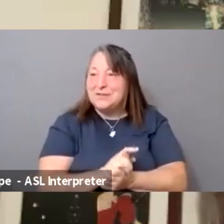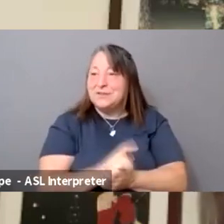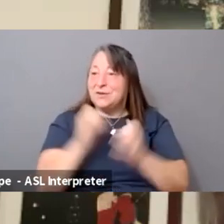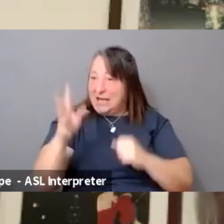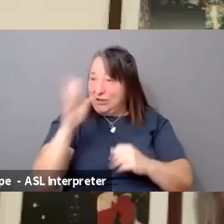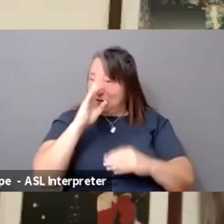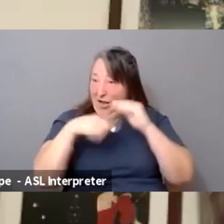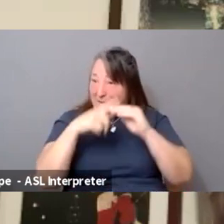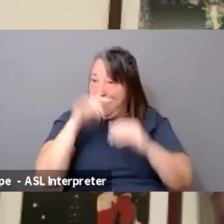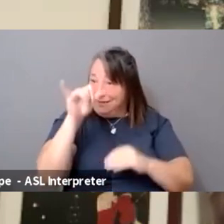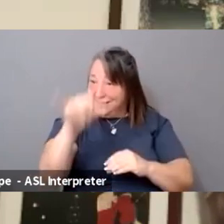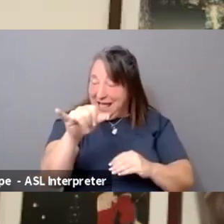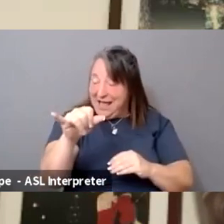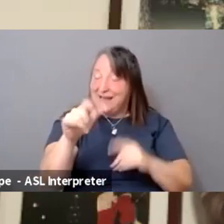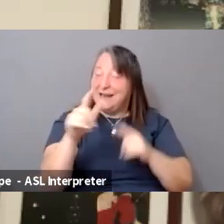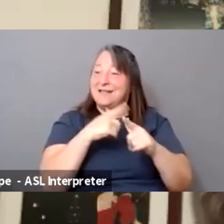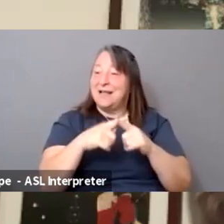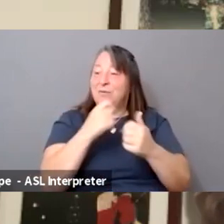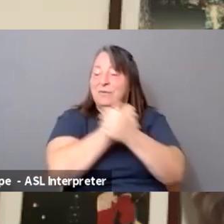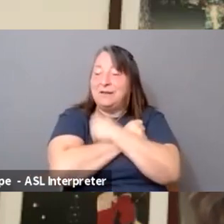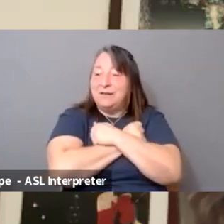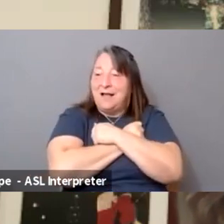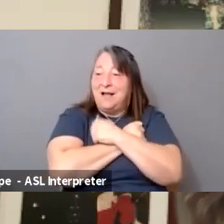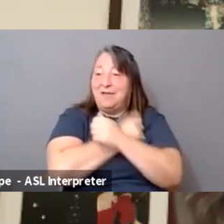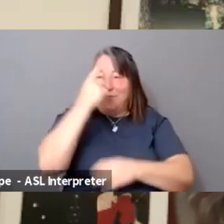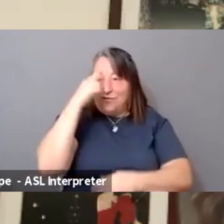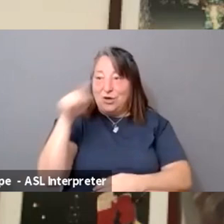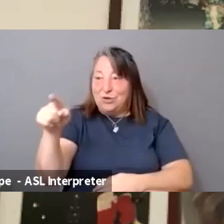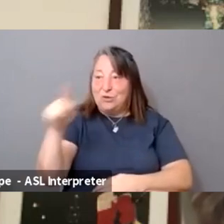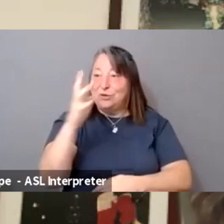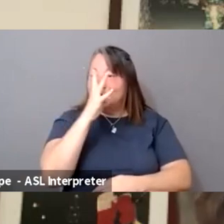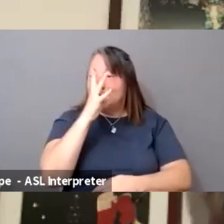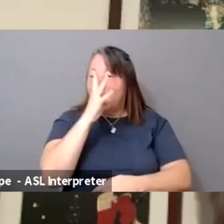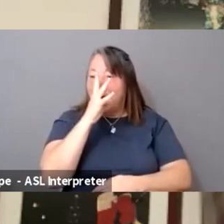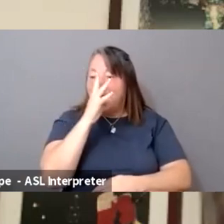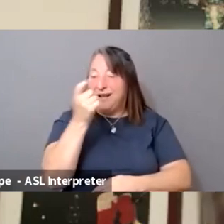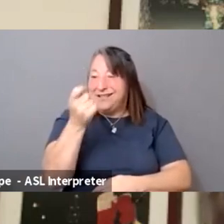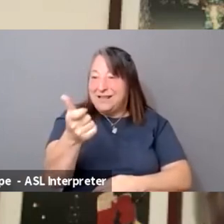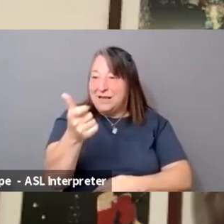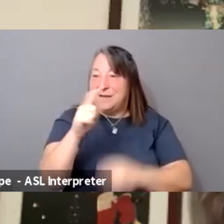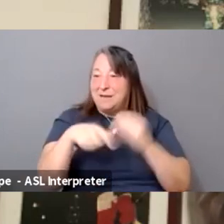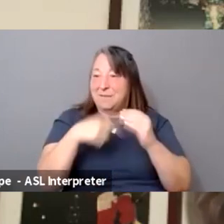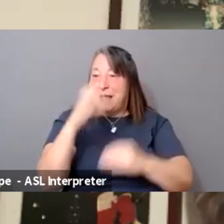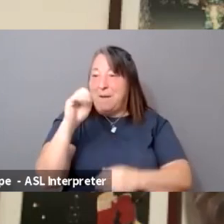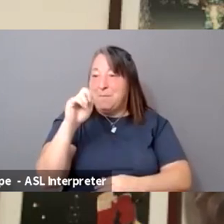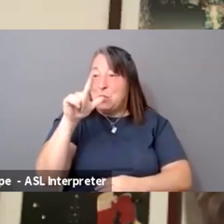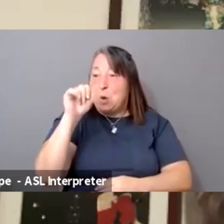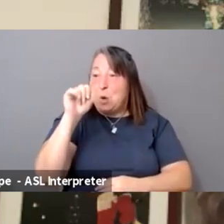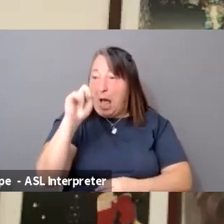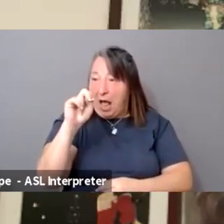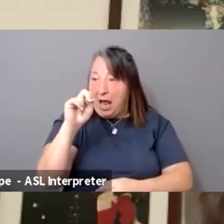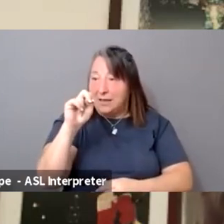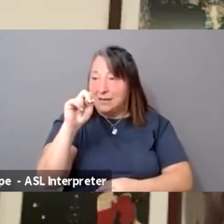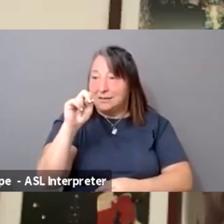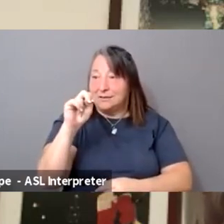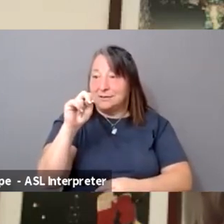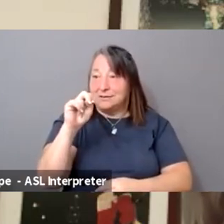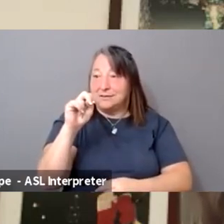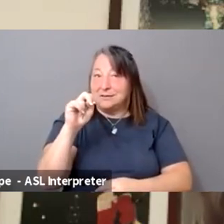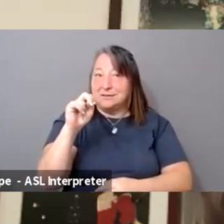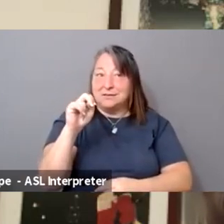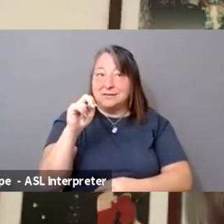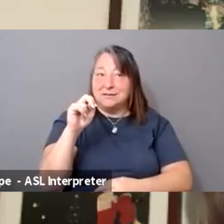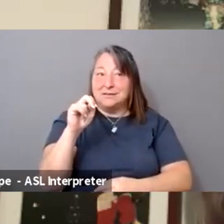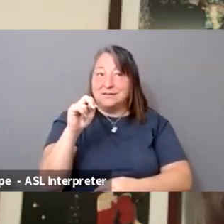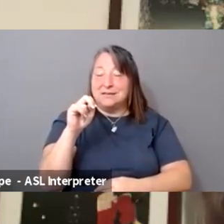about that, and then we'd love for you to talk a little bit about, you know, Milan, you know, talking about, you know, source material that